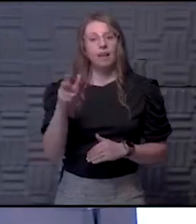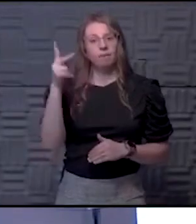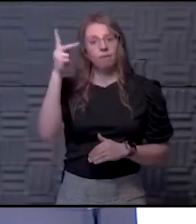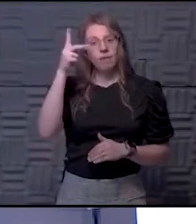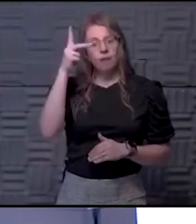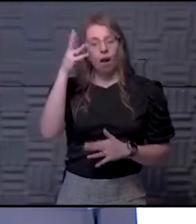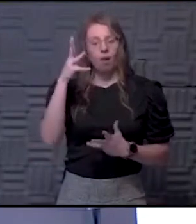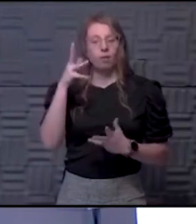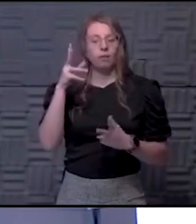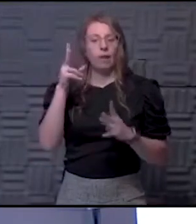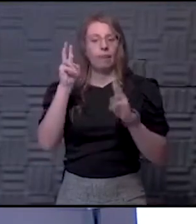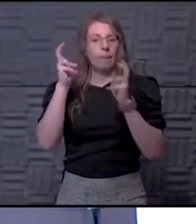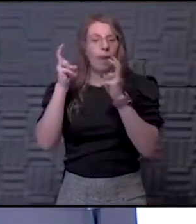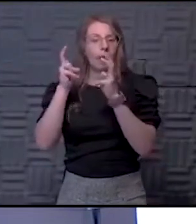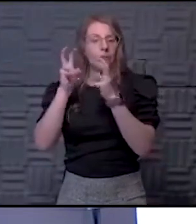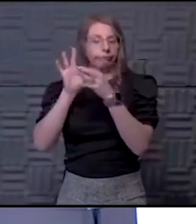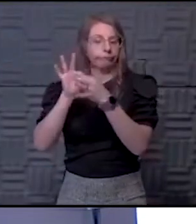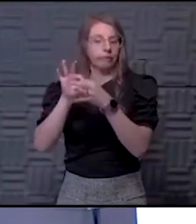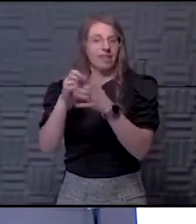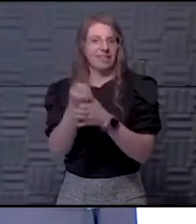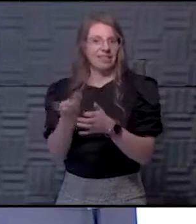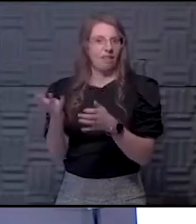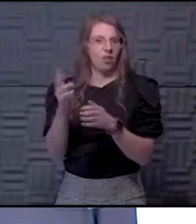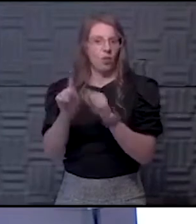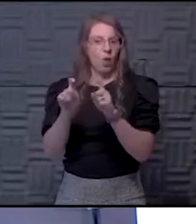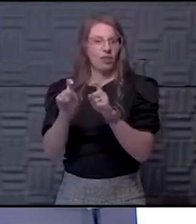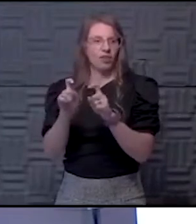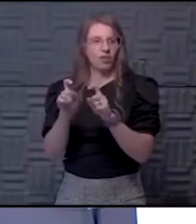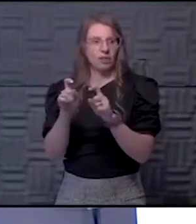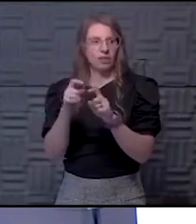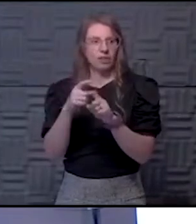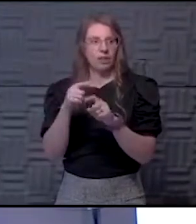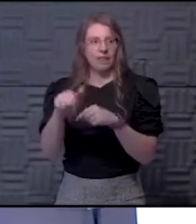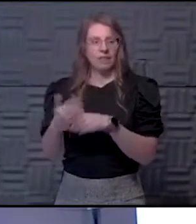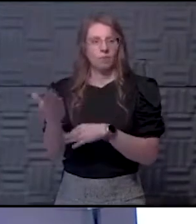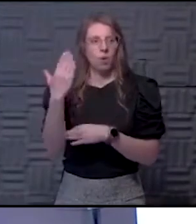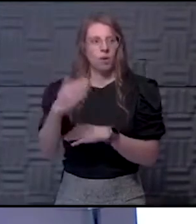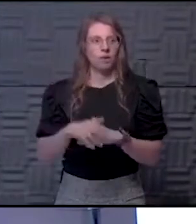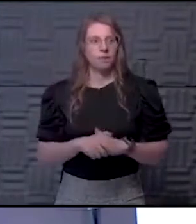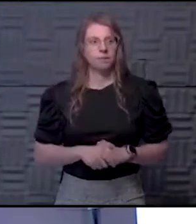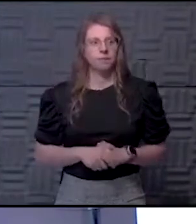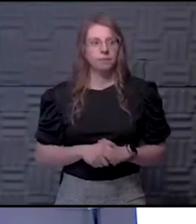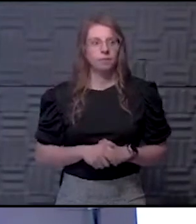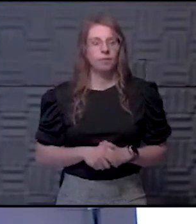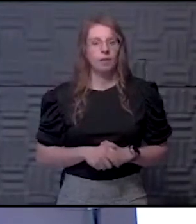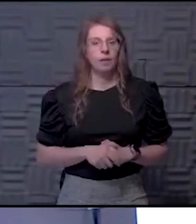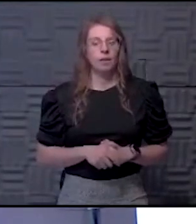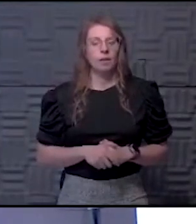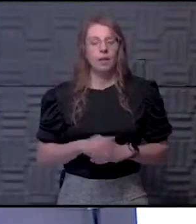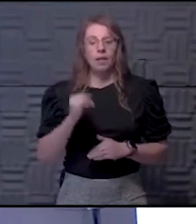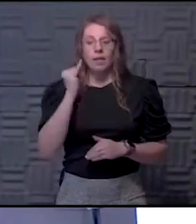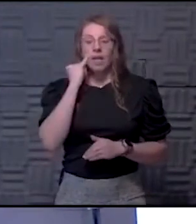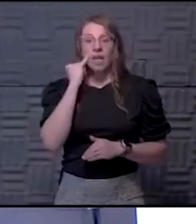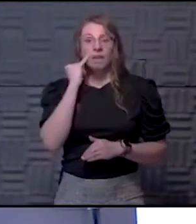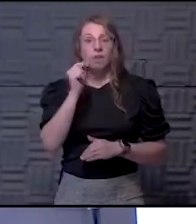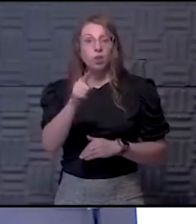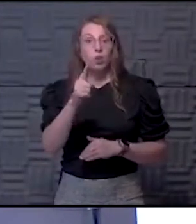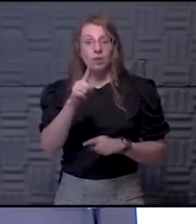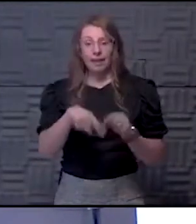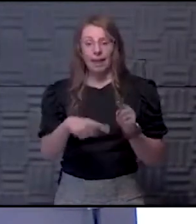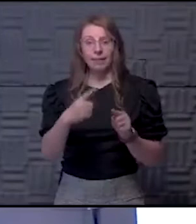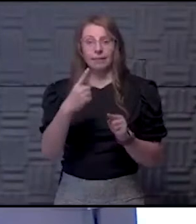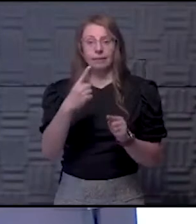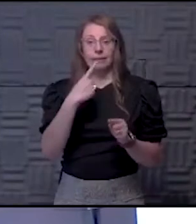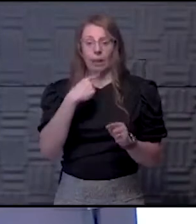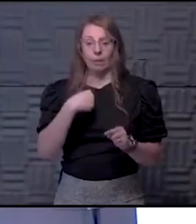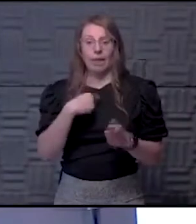and thematic to several of the questions that we're getting this morning, but it has to do with, if you can't tell me how long the